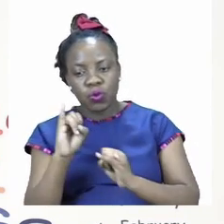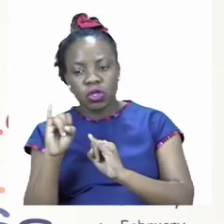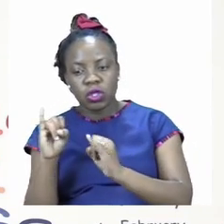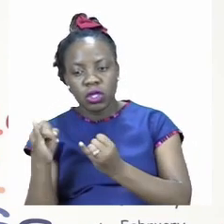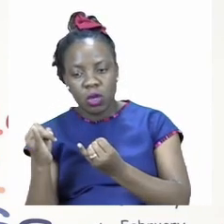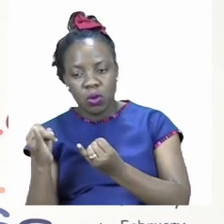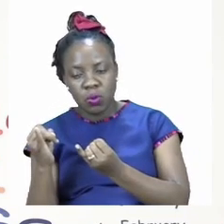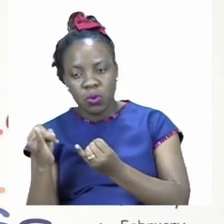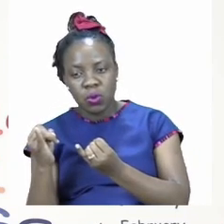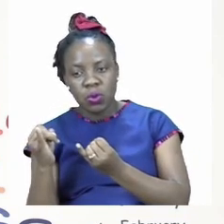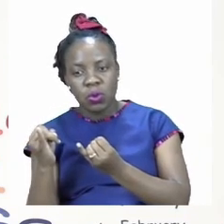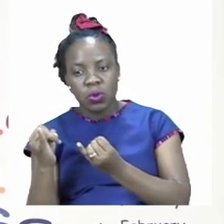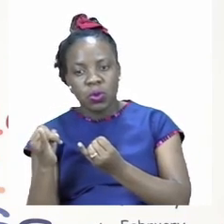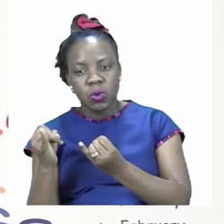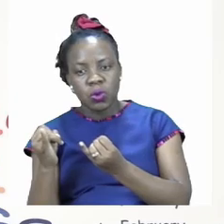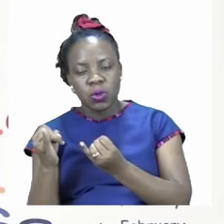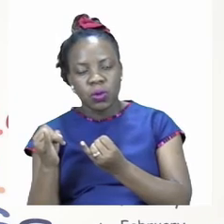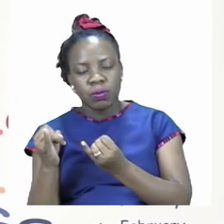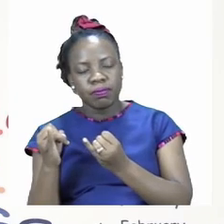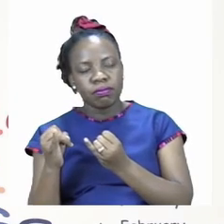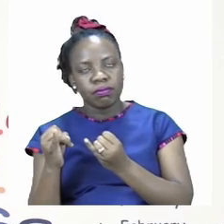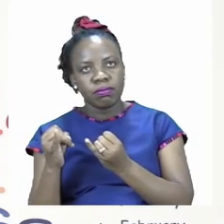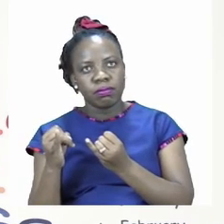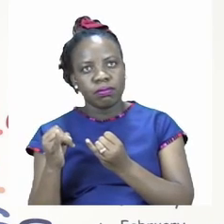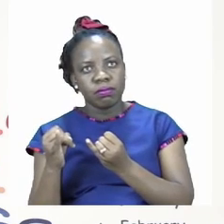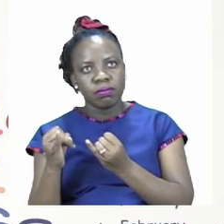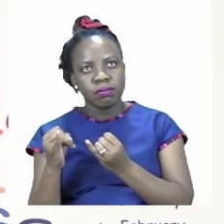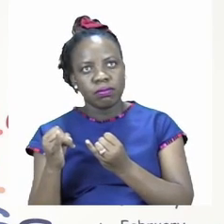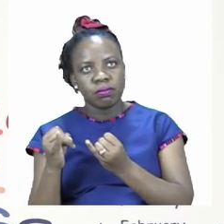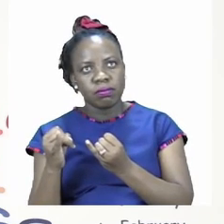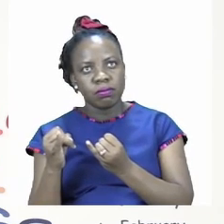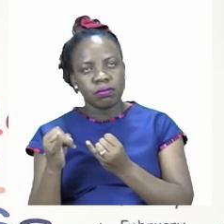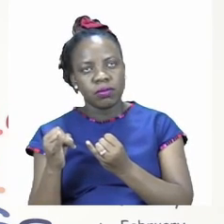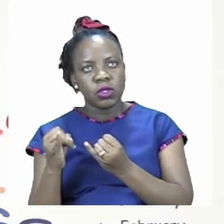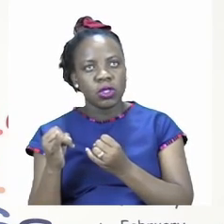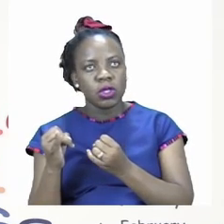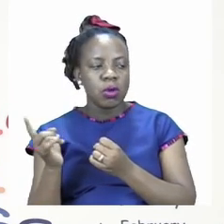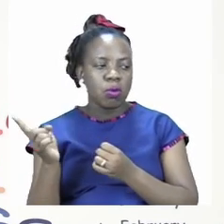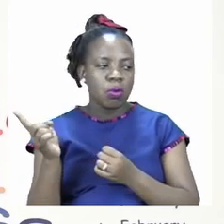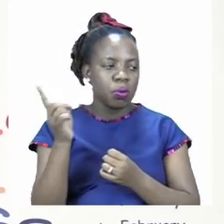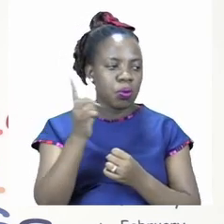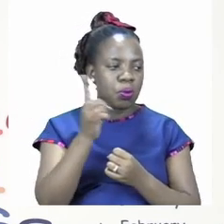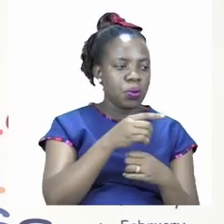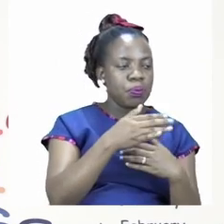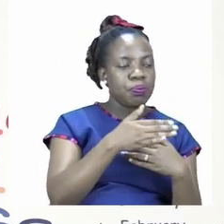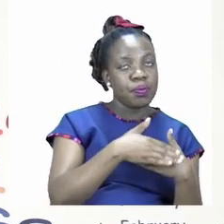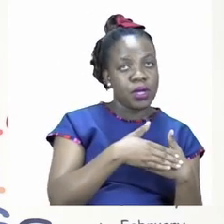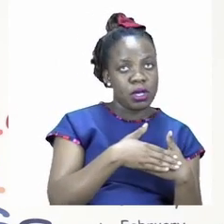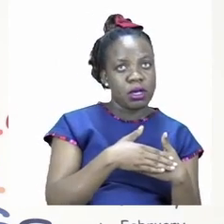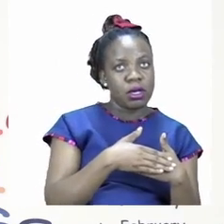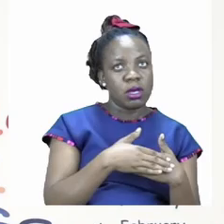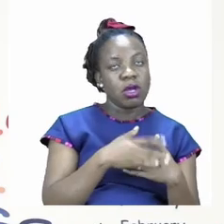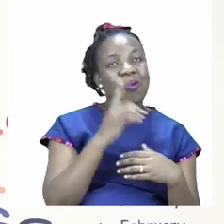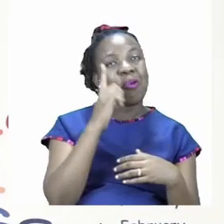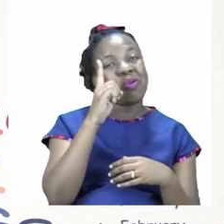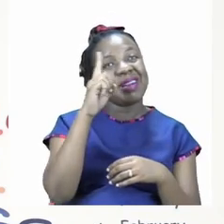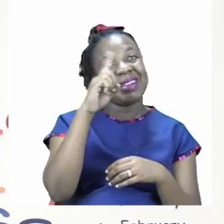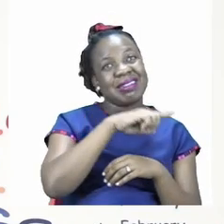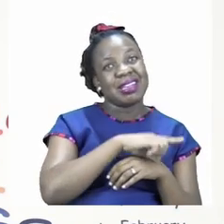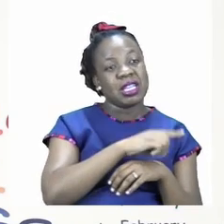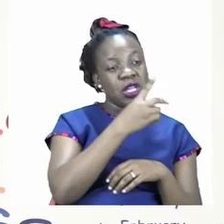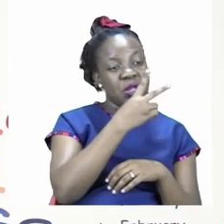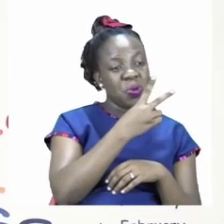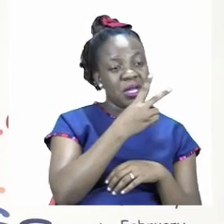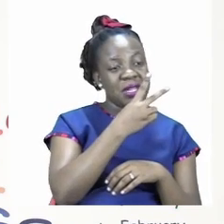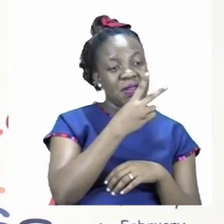it's 25 going and 25 coming back. So